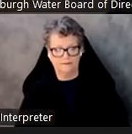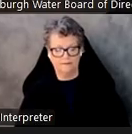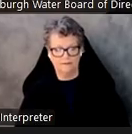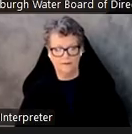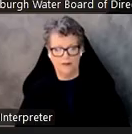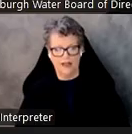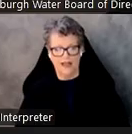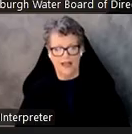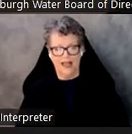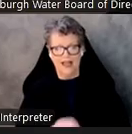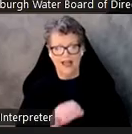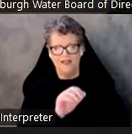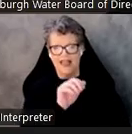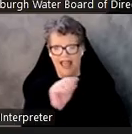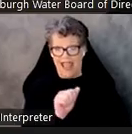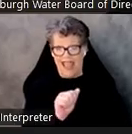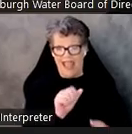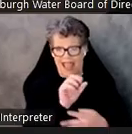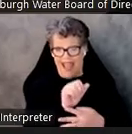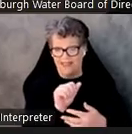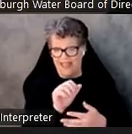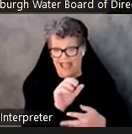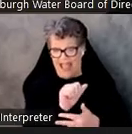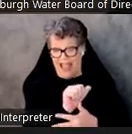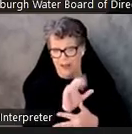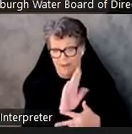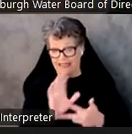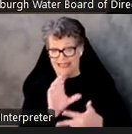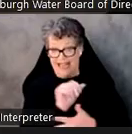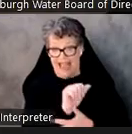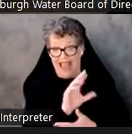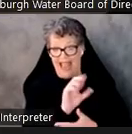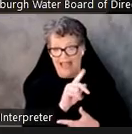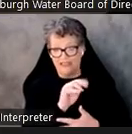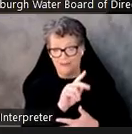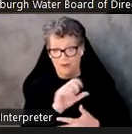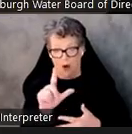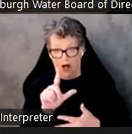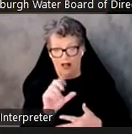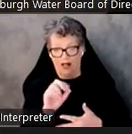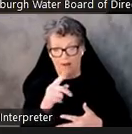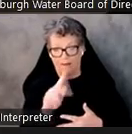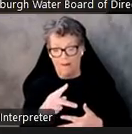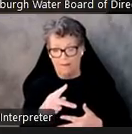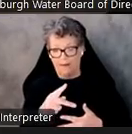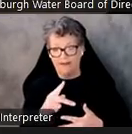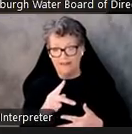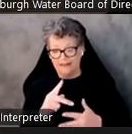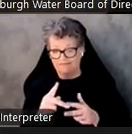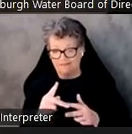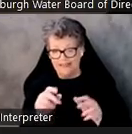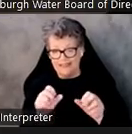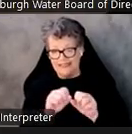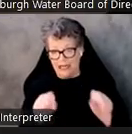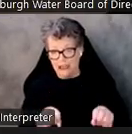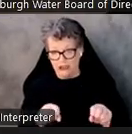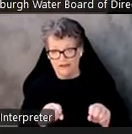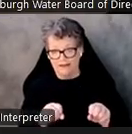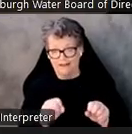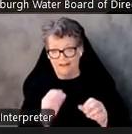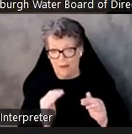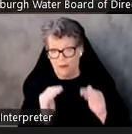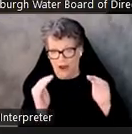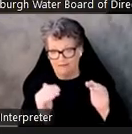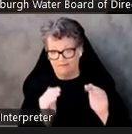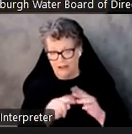so the A in the ABC project, as we all know, is the Aspinwall Pump Station upgrades project. I will start